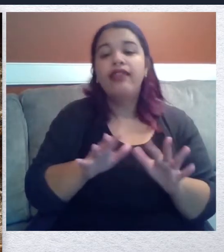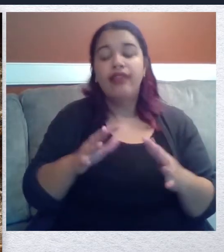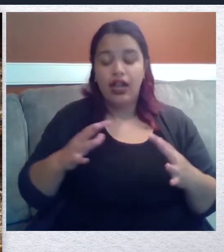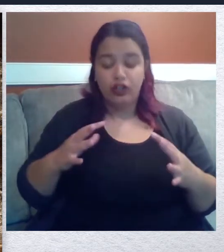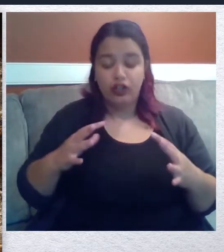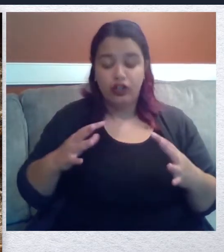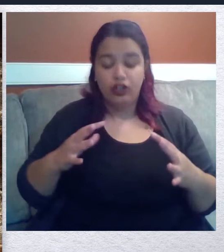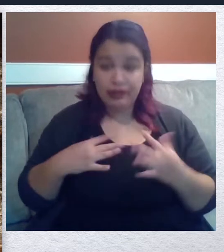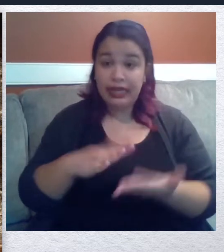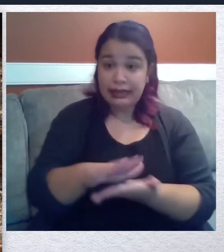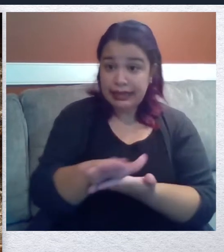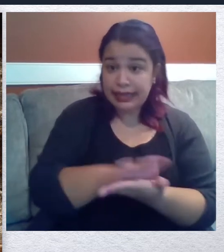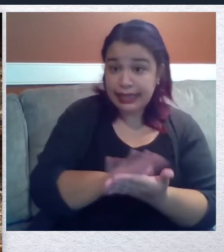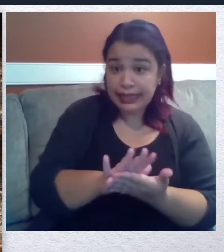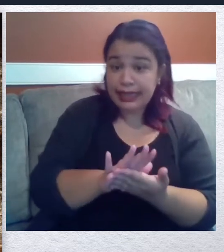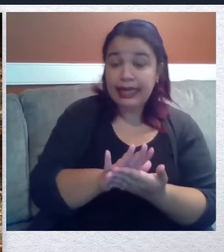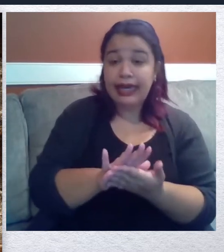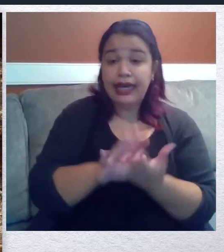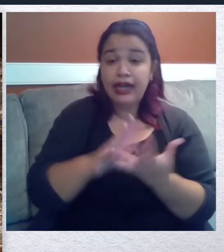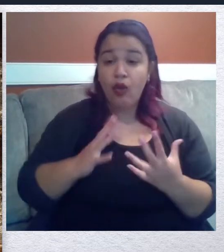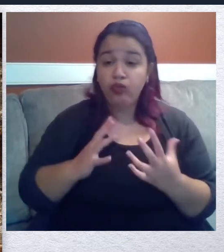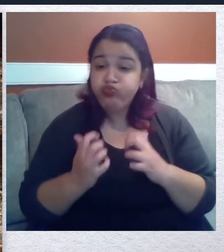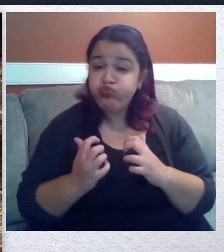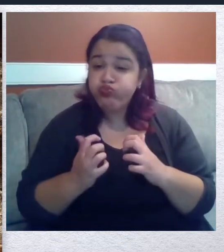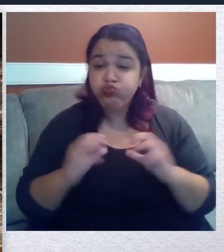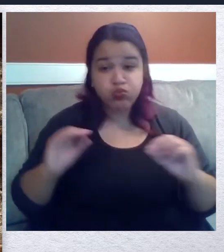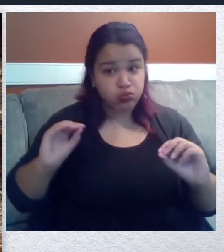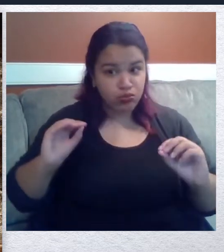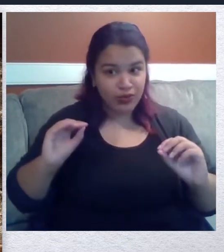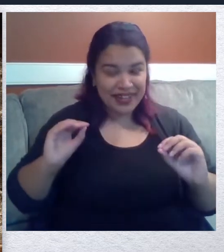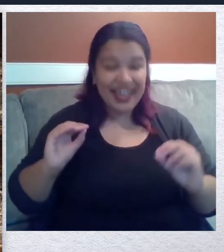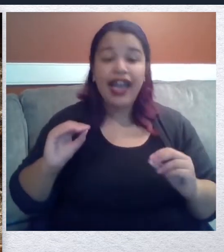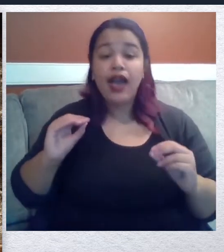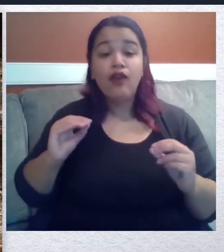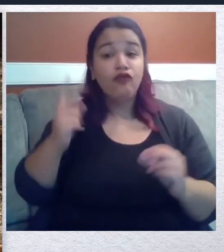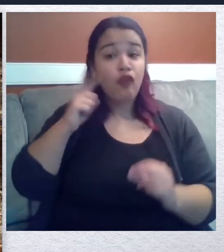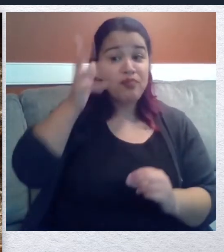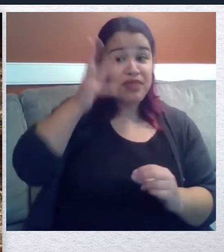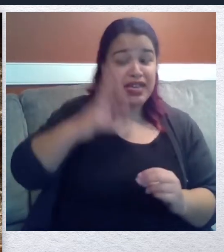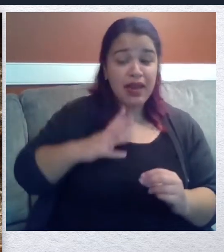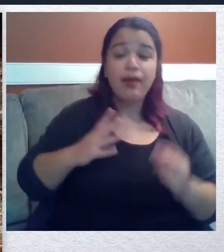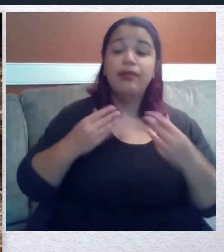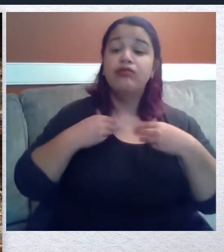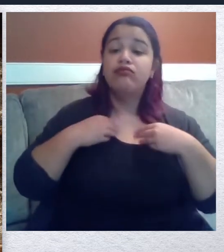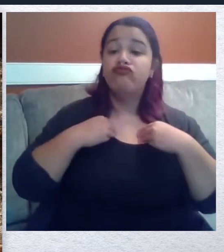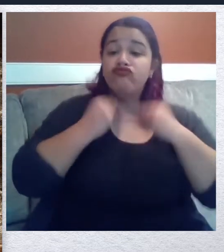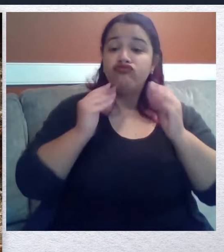shirt, preferably something with a collar for men or a nice blouse for women.